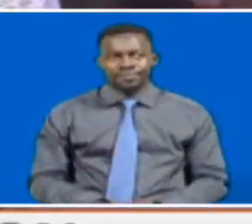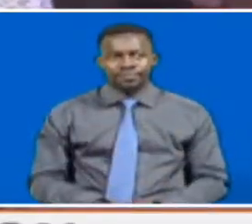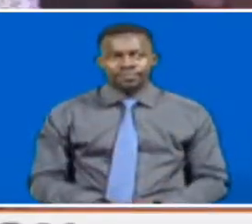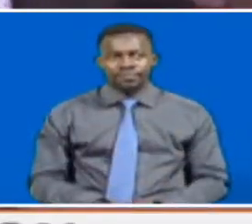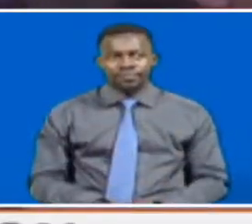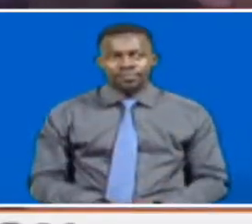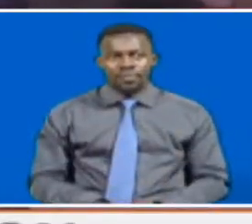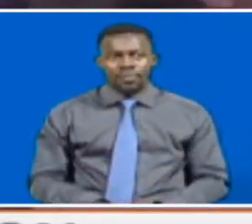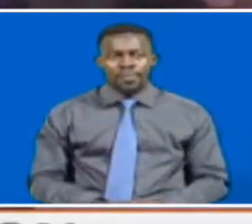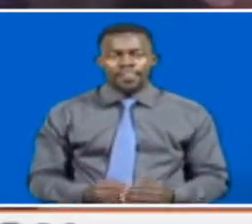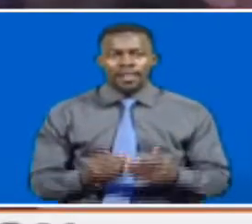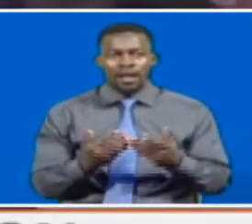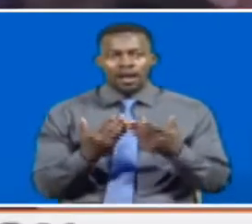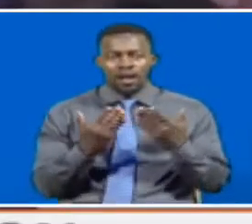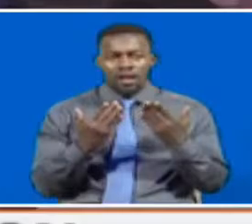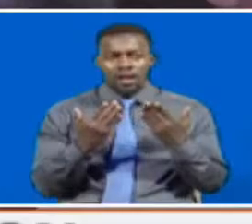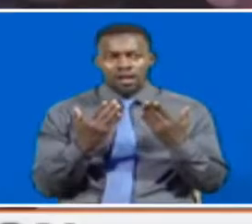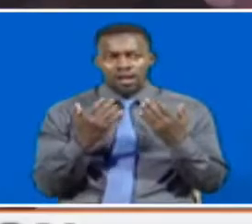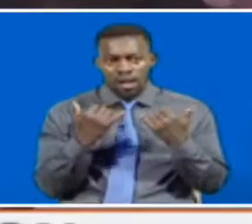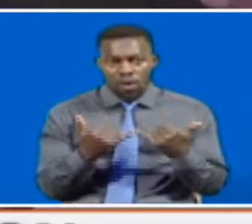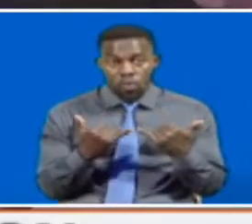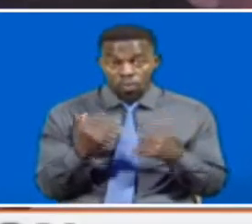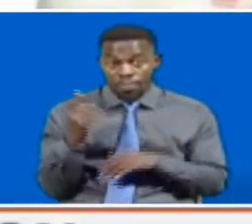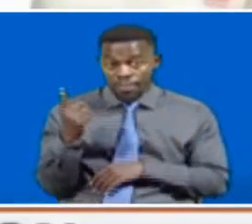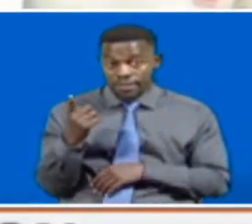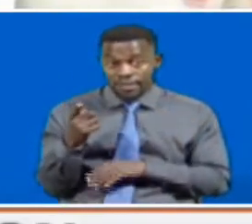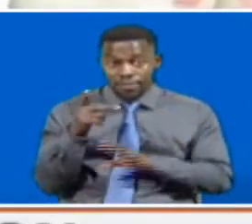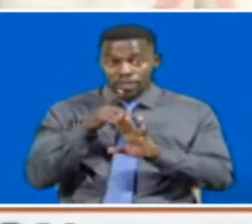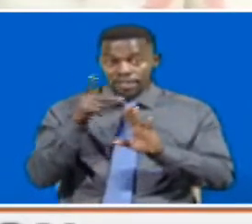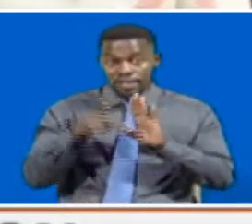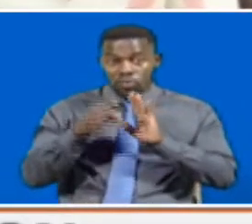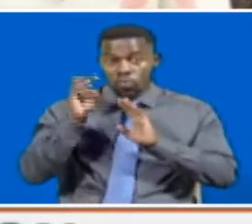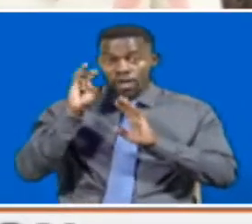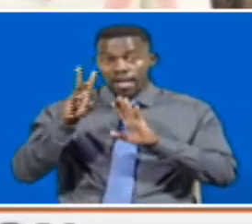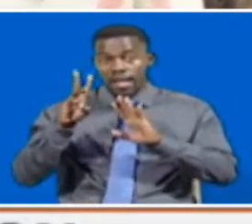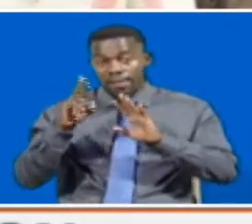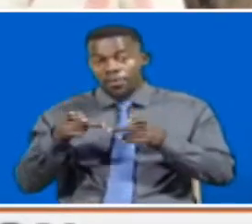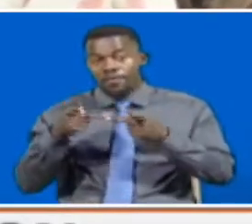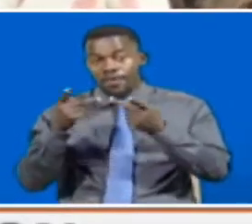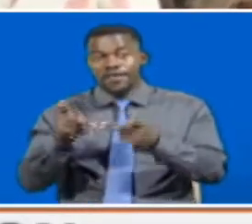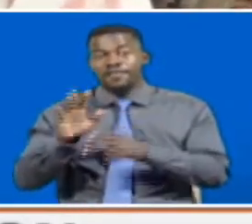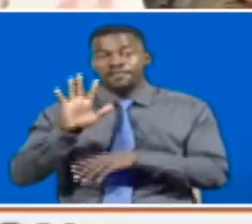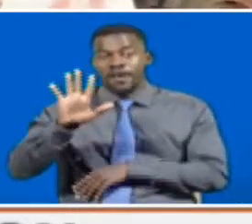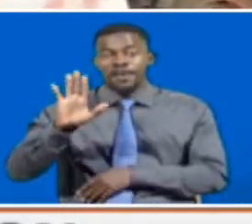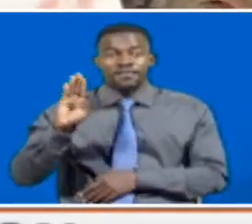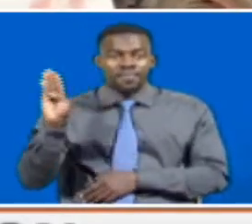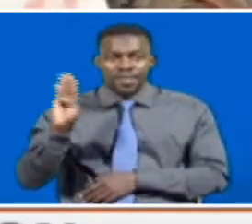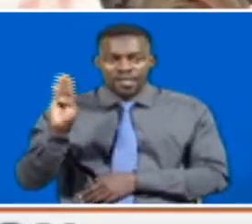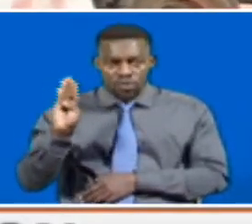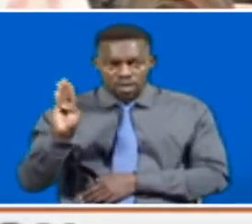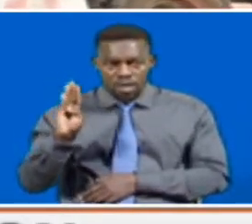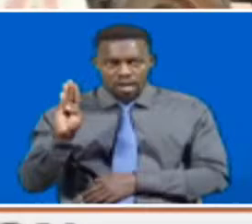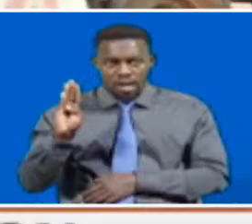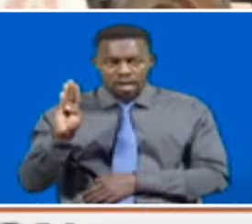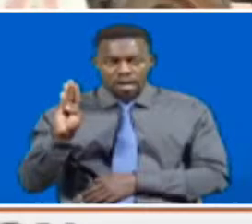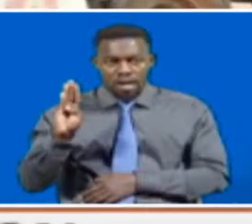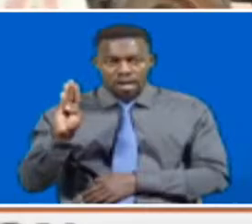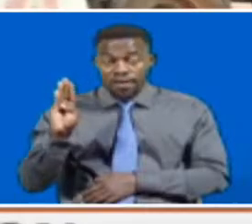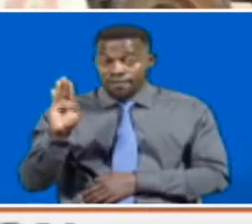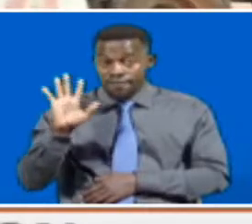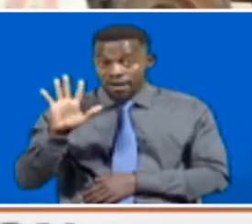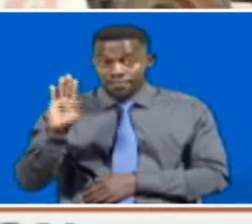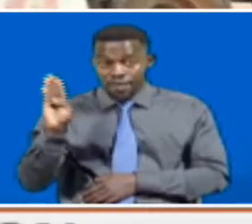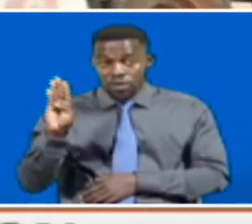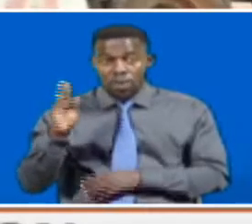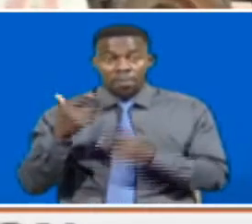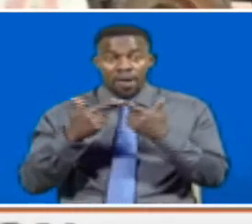project, well actualized, it has a potential of generating 5 billion in this economy. But for us to be able to generate the 5 billion, we need to